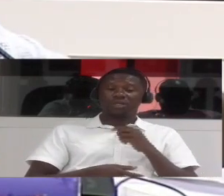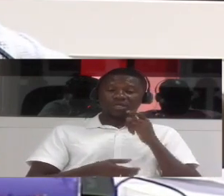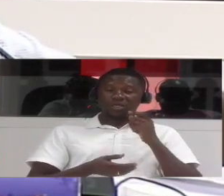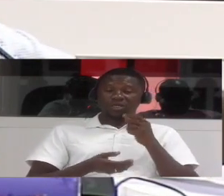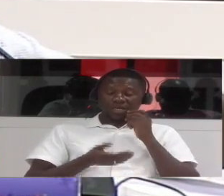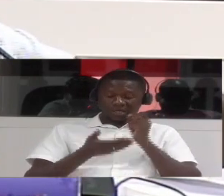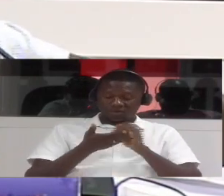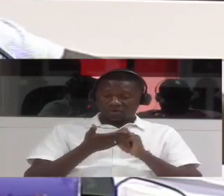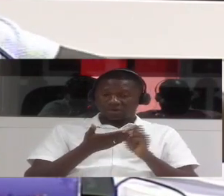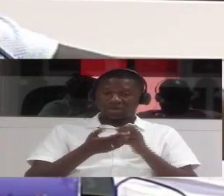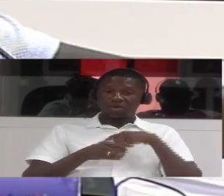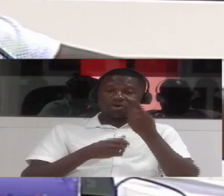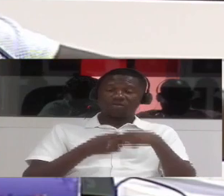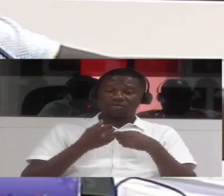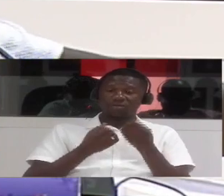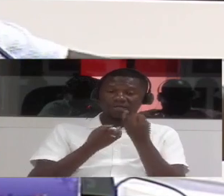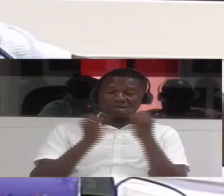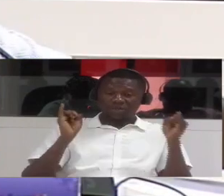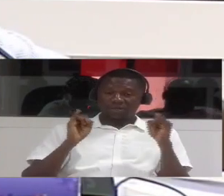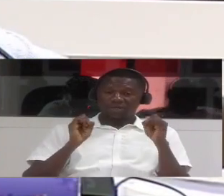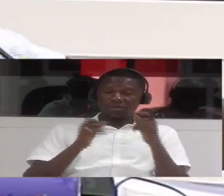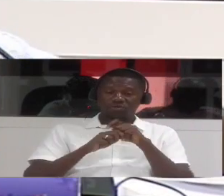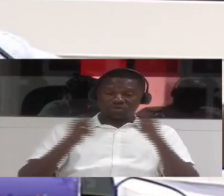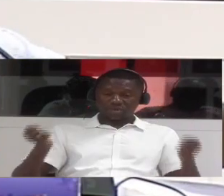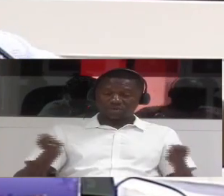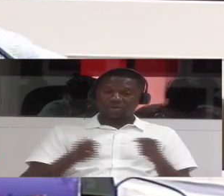Independent. Yeah. And they got arrested for that? Yeah.